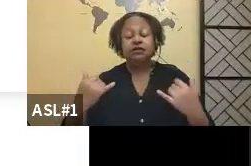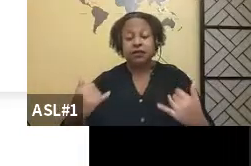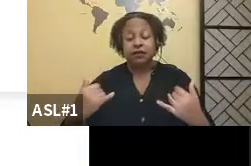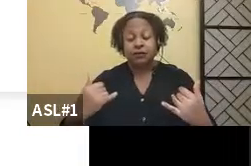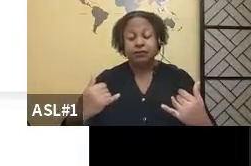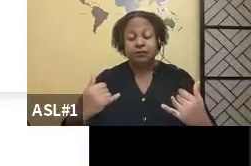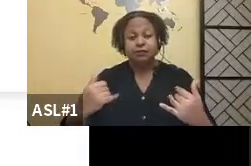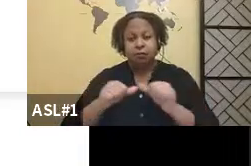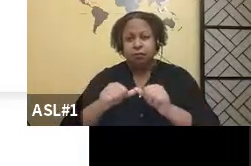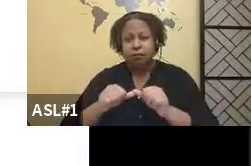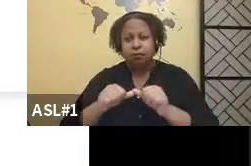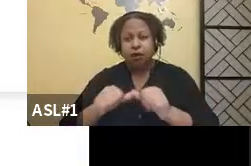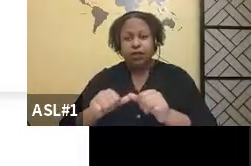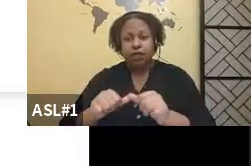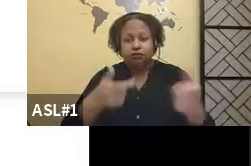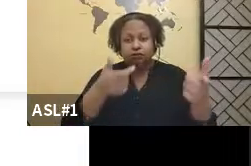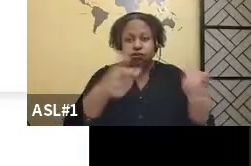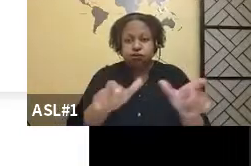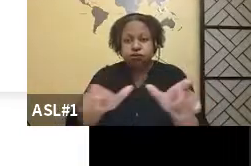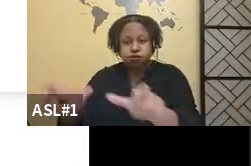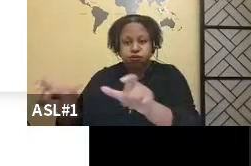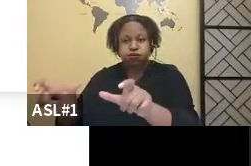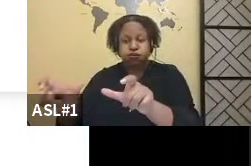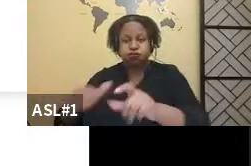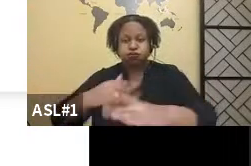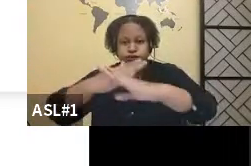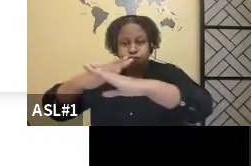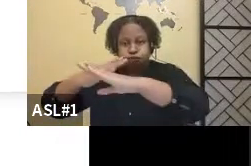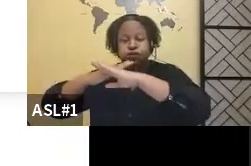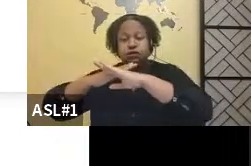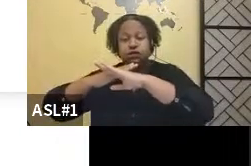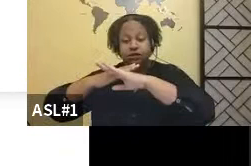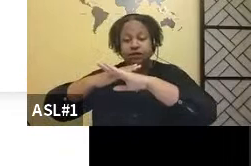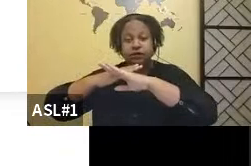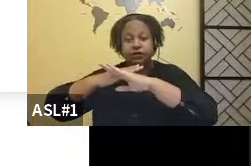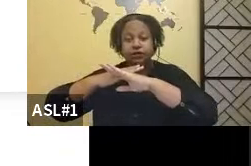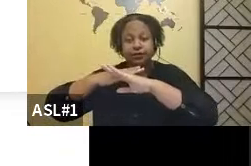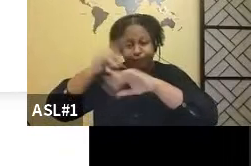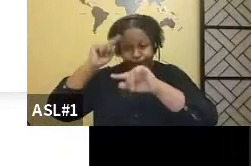a permanent blockade in